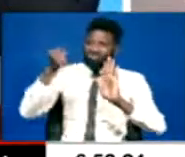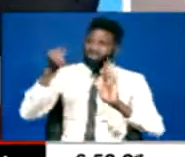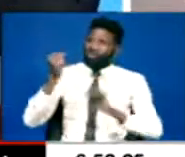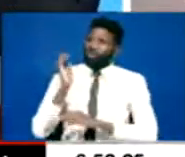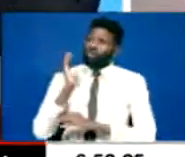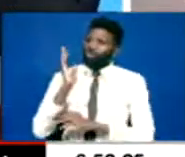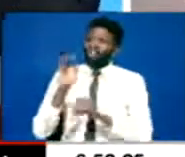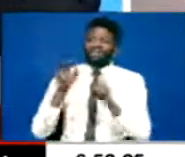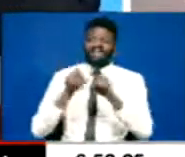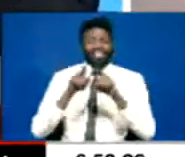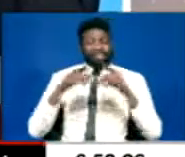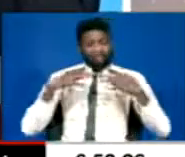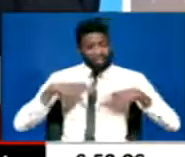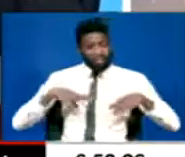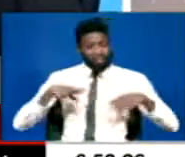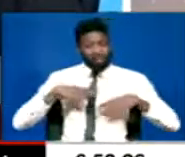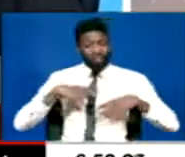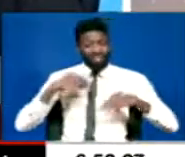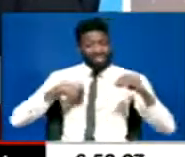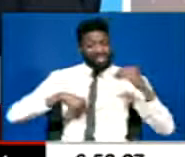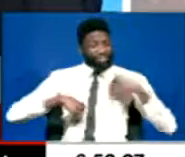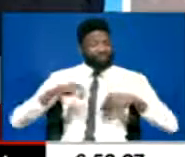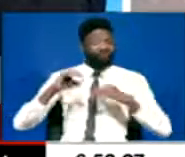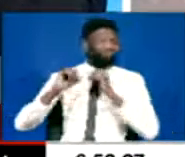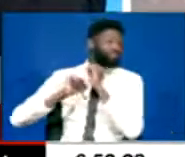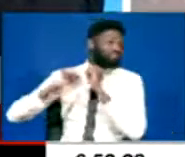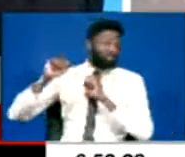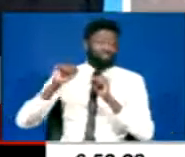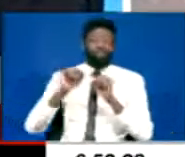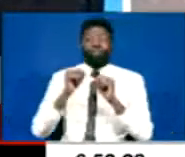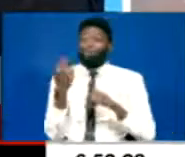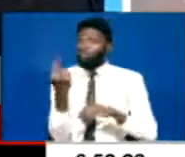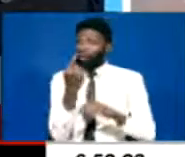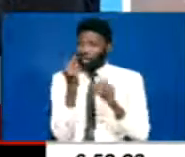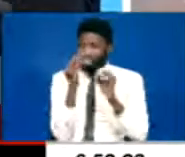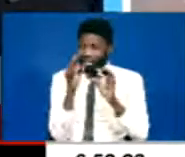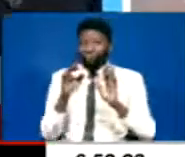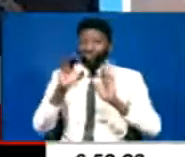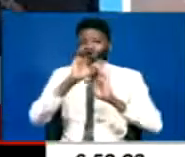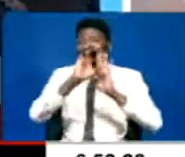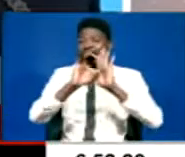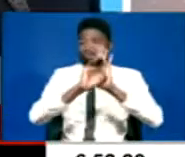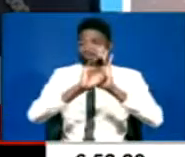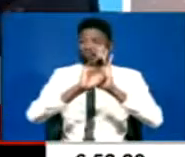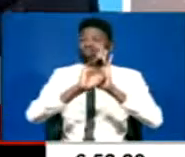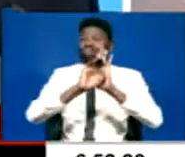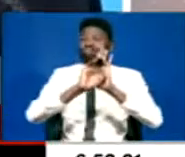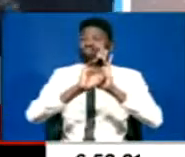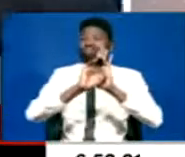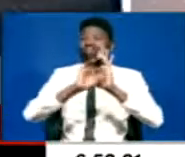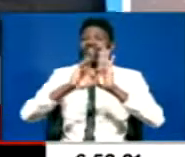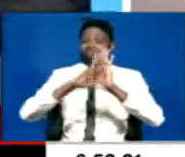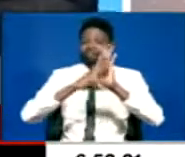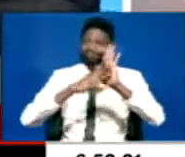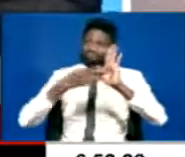corrupt. Maybe only through the suspension of a constitution, Victor, then can you achieve the aspect of